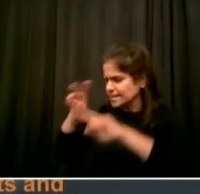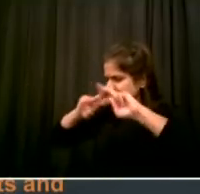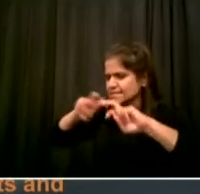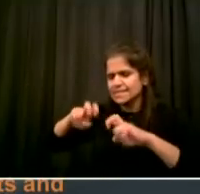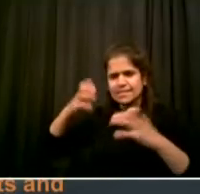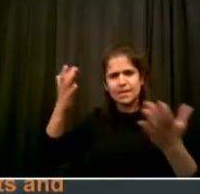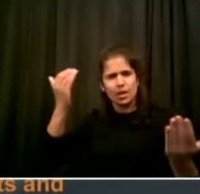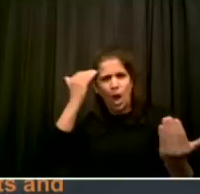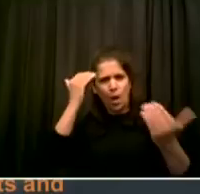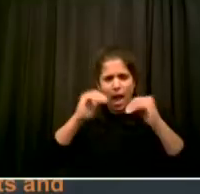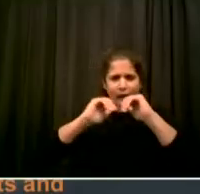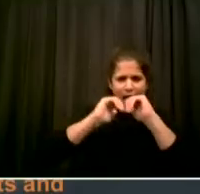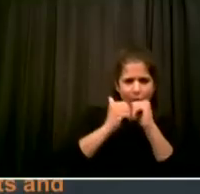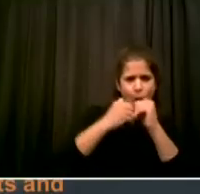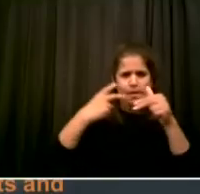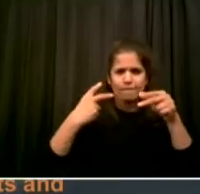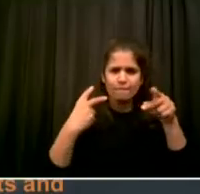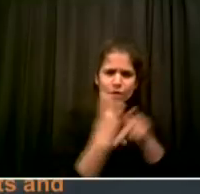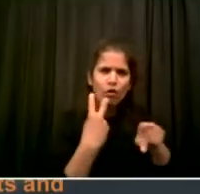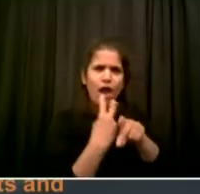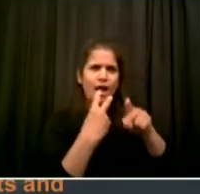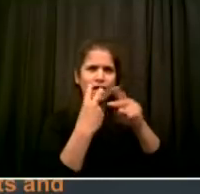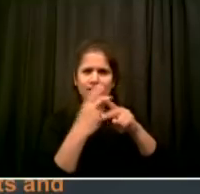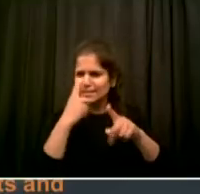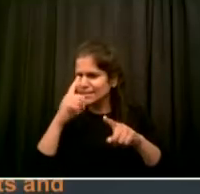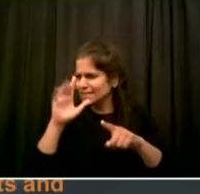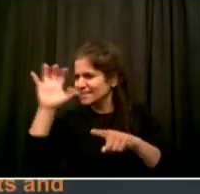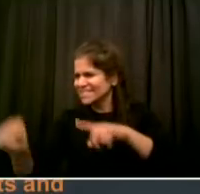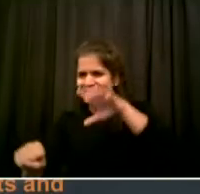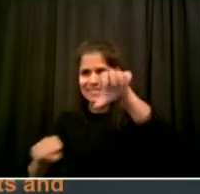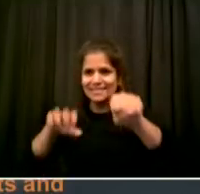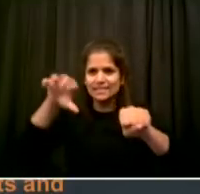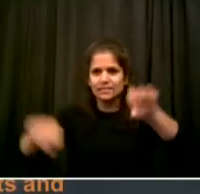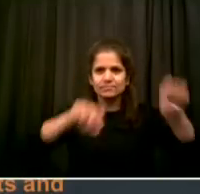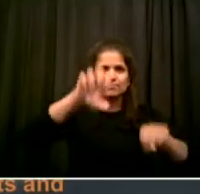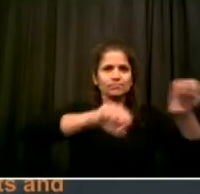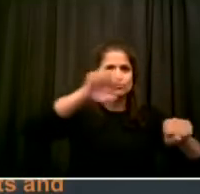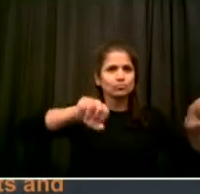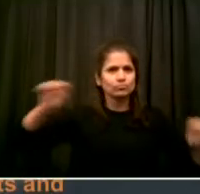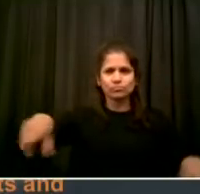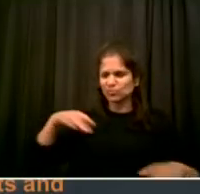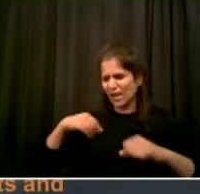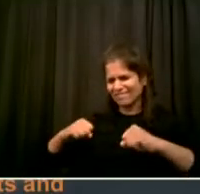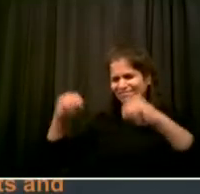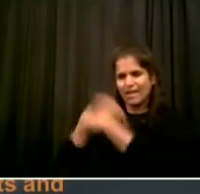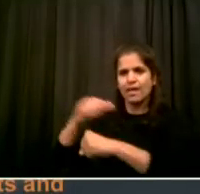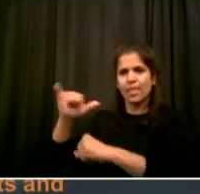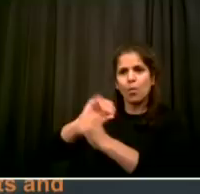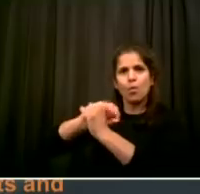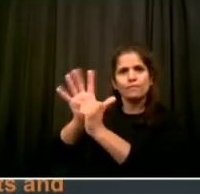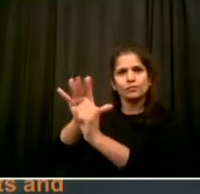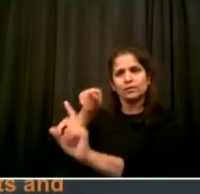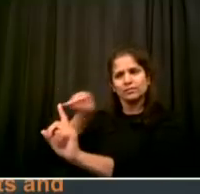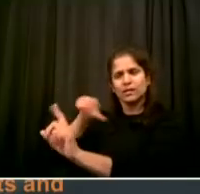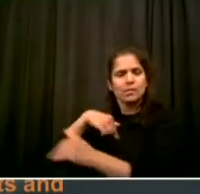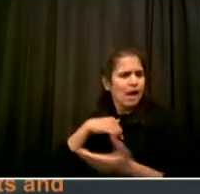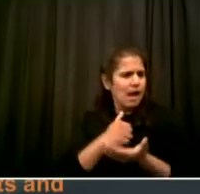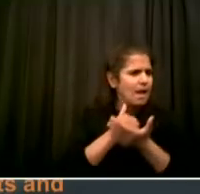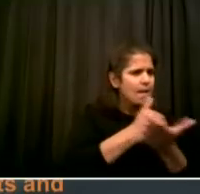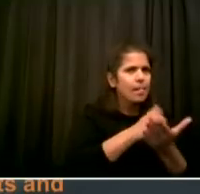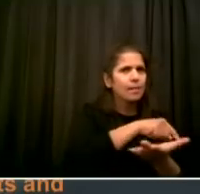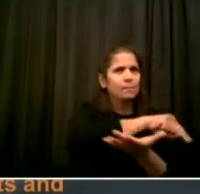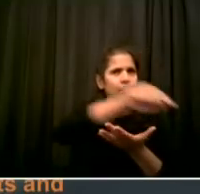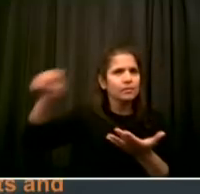you find more and more people who need the help and get them the help they need, and that happens faster and faster, better and better, that